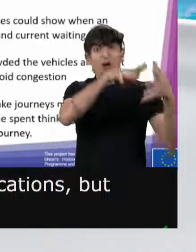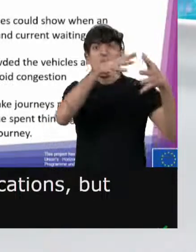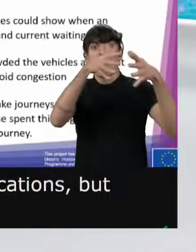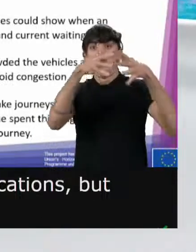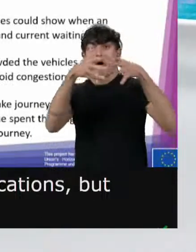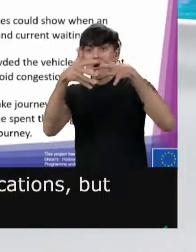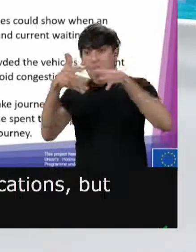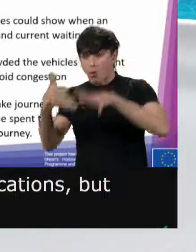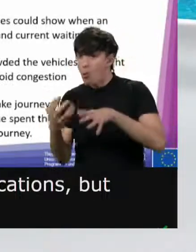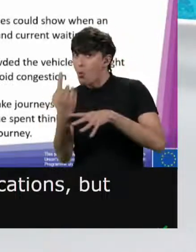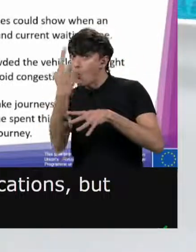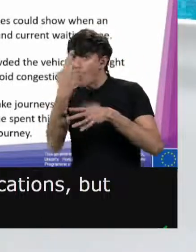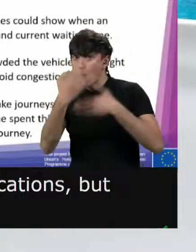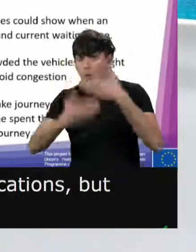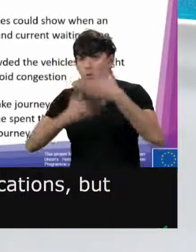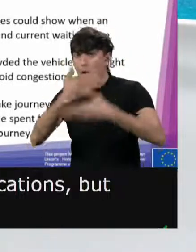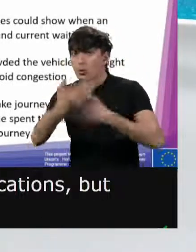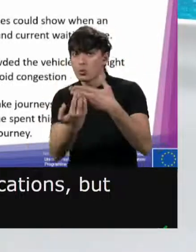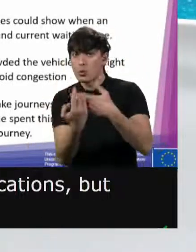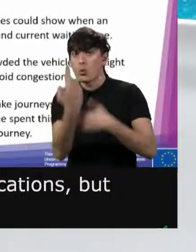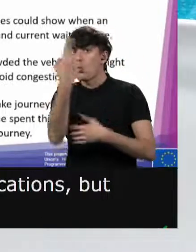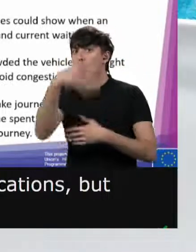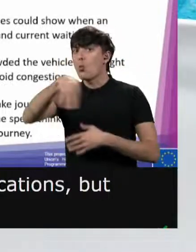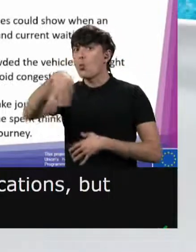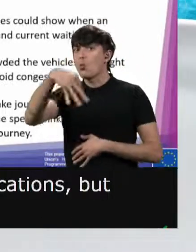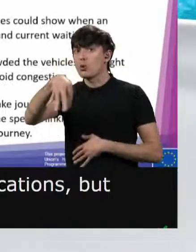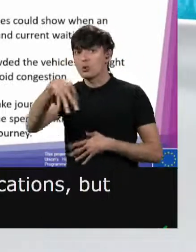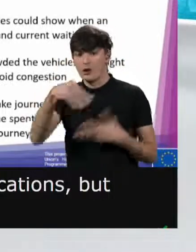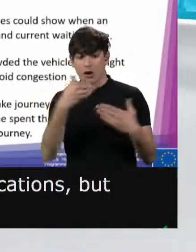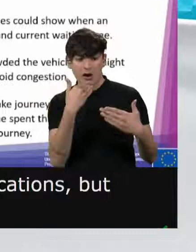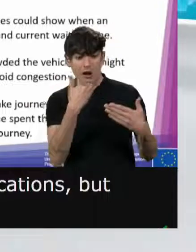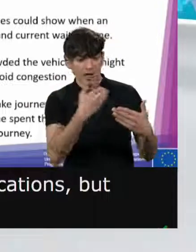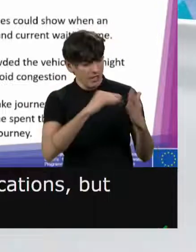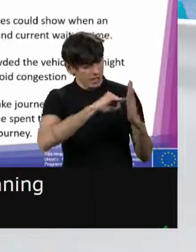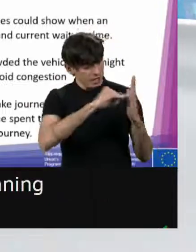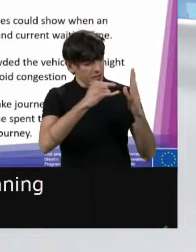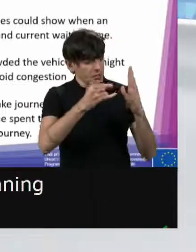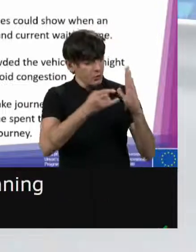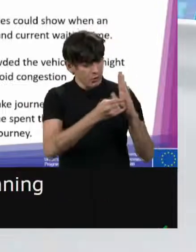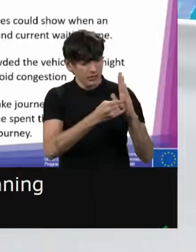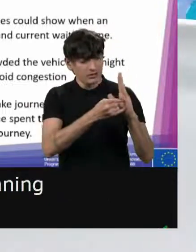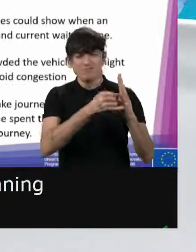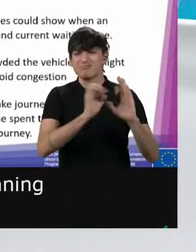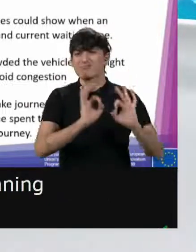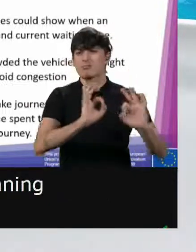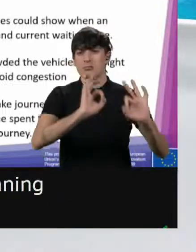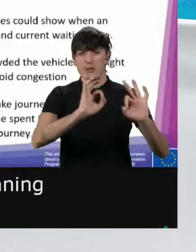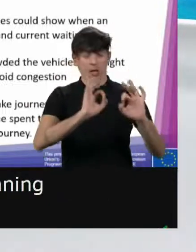allows planning technologies to reflect a need to be seamless.